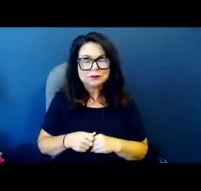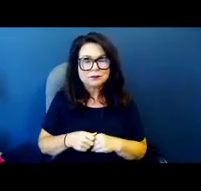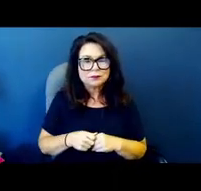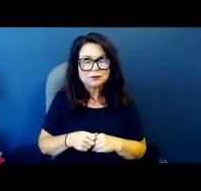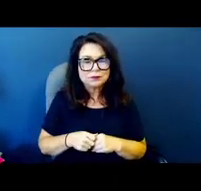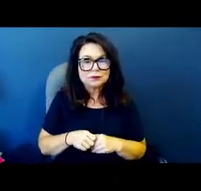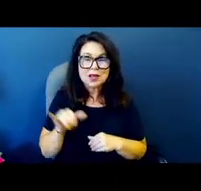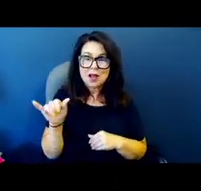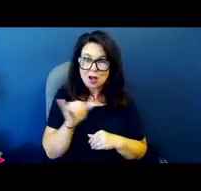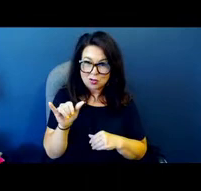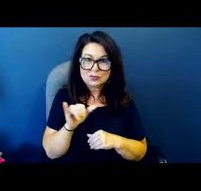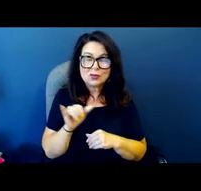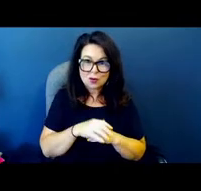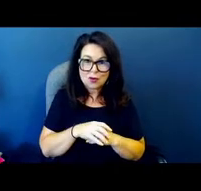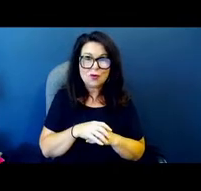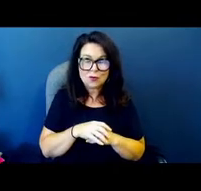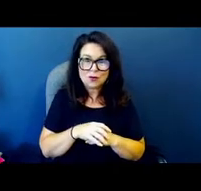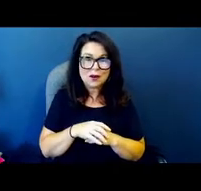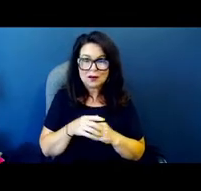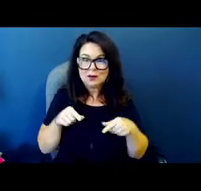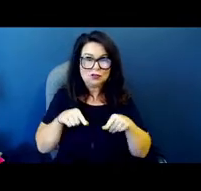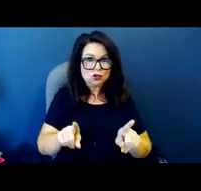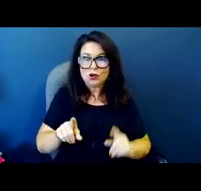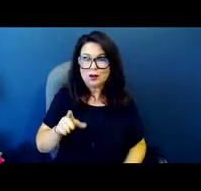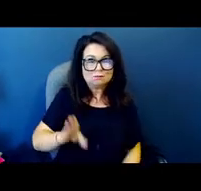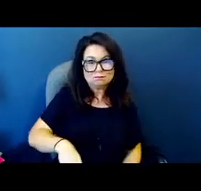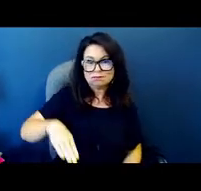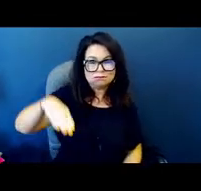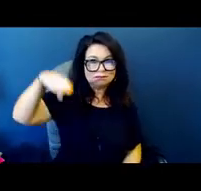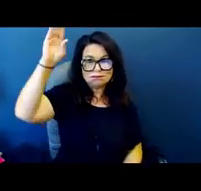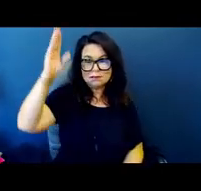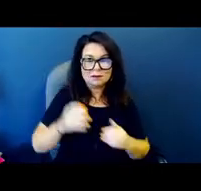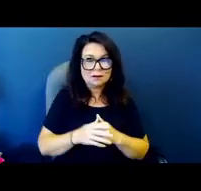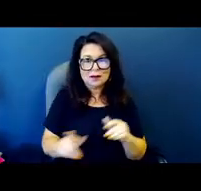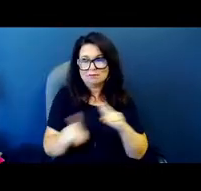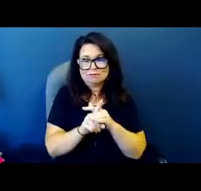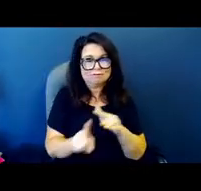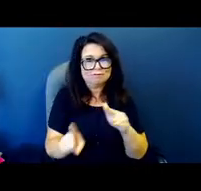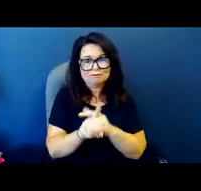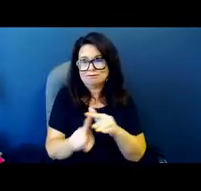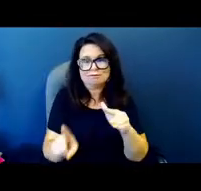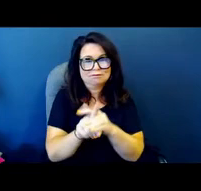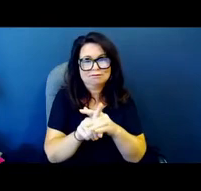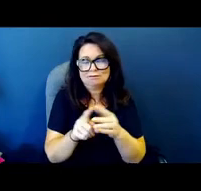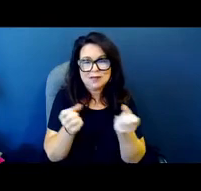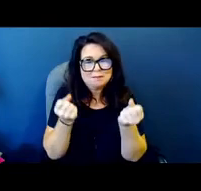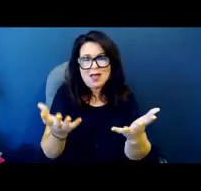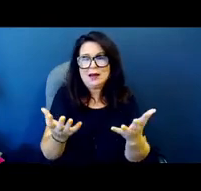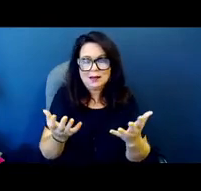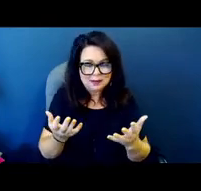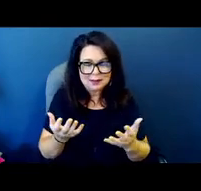throughout all of that time, I've had so many instances like the one you just described, where we've had